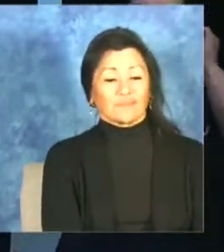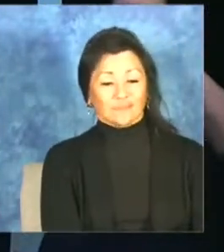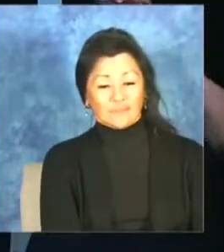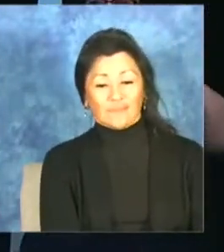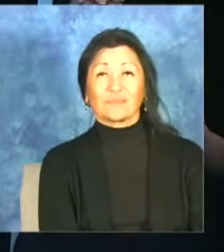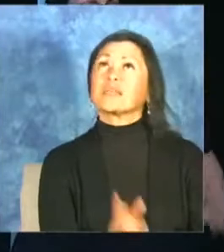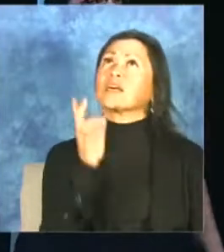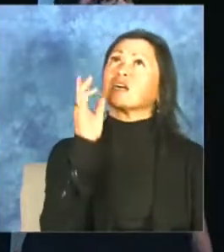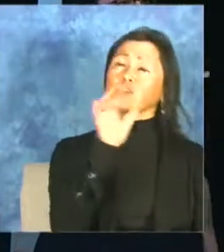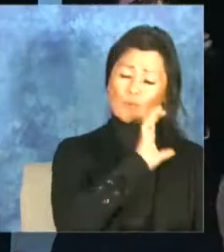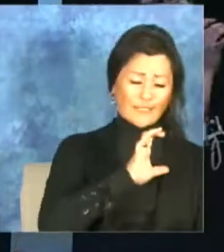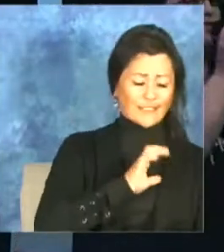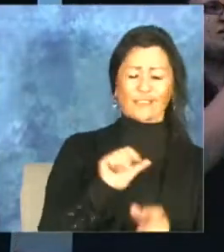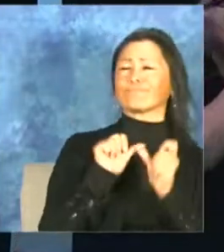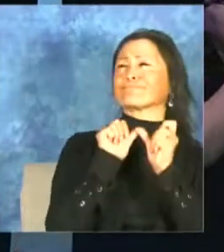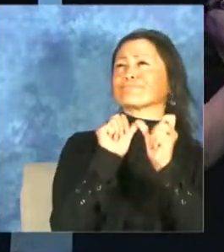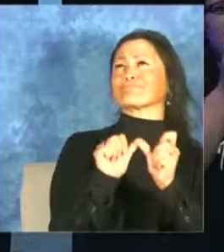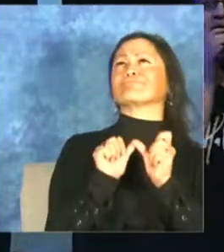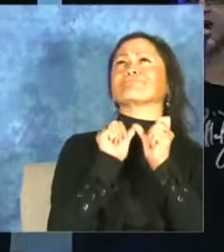And you stay the same.